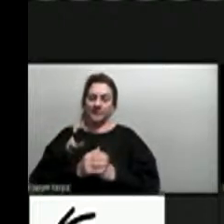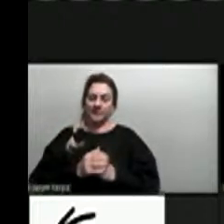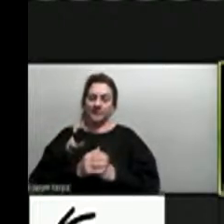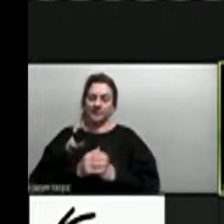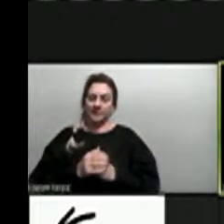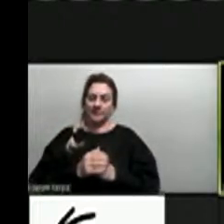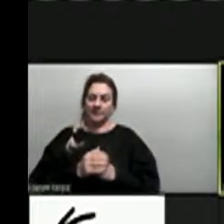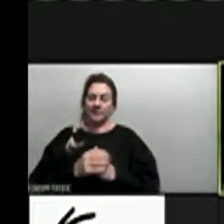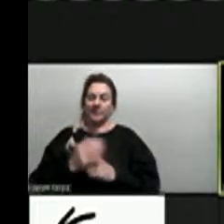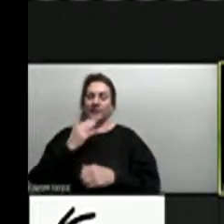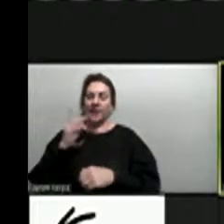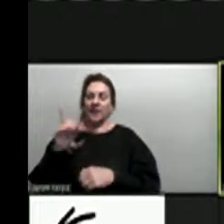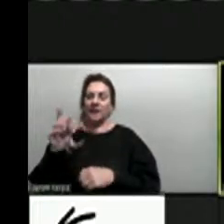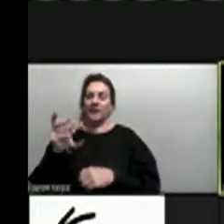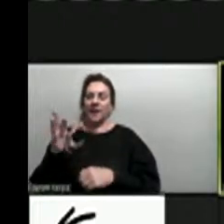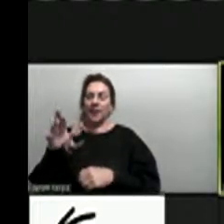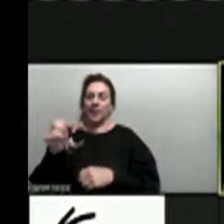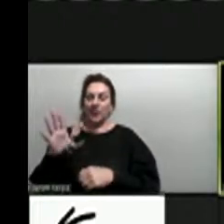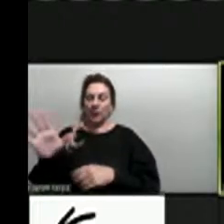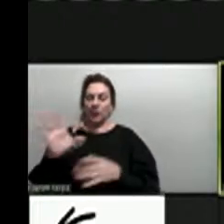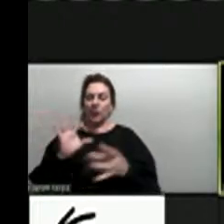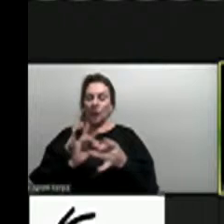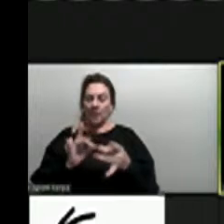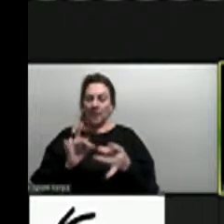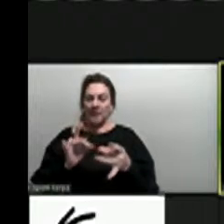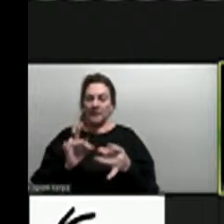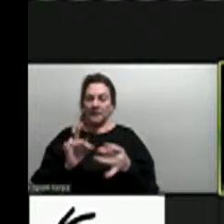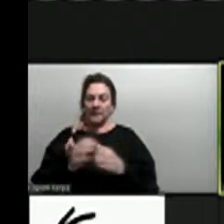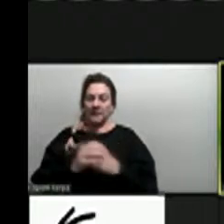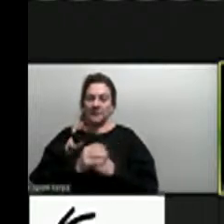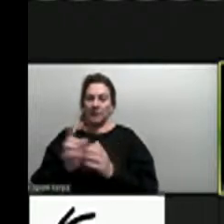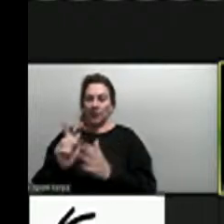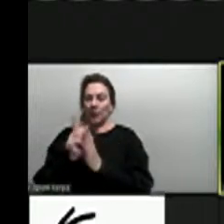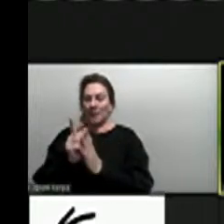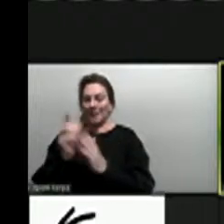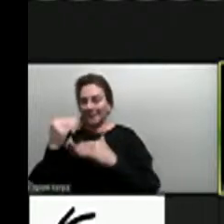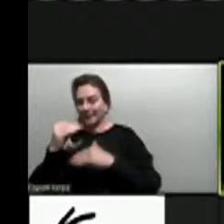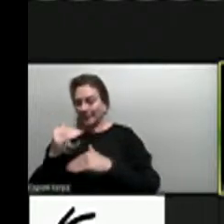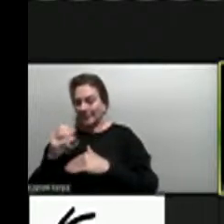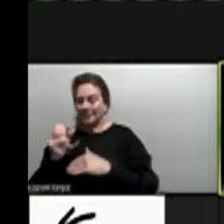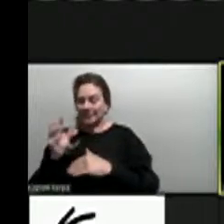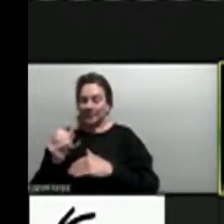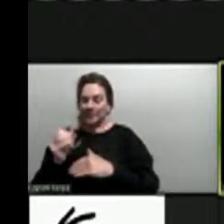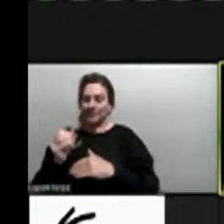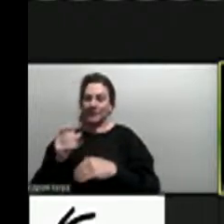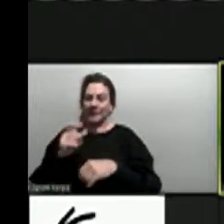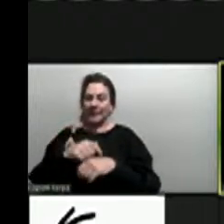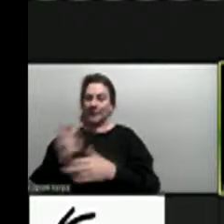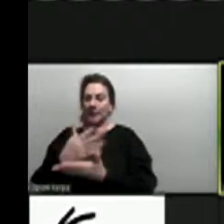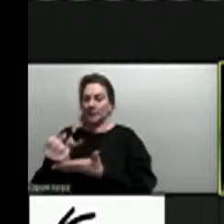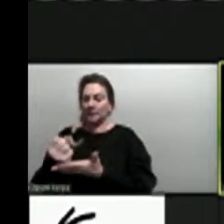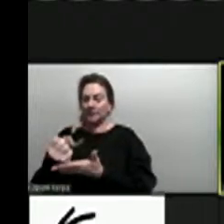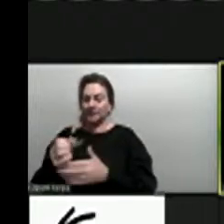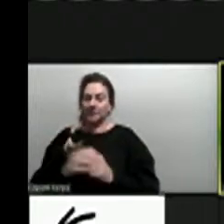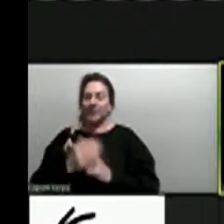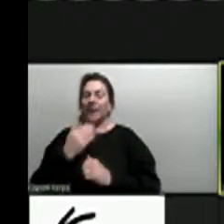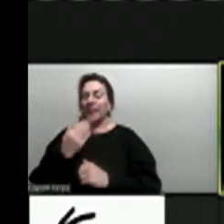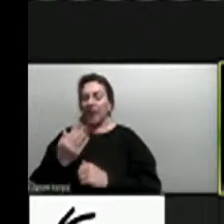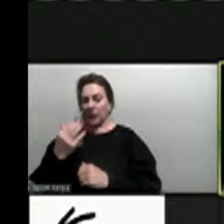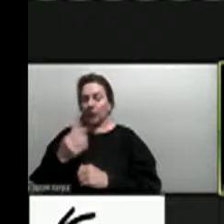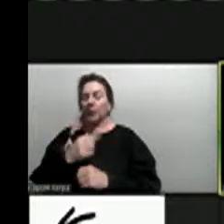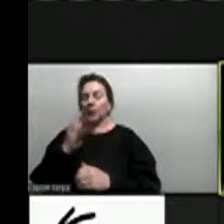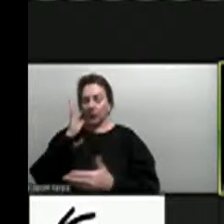Thank you, Deborah, for your comments and requests for support for the Miami Children's Museum and the